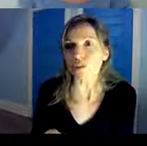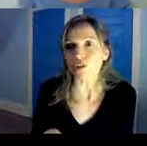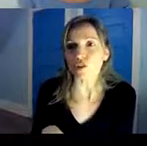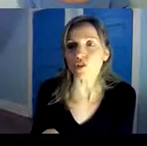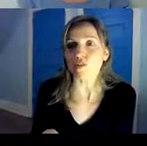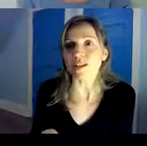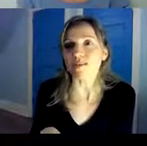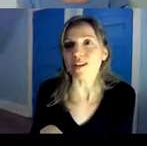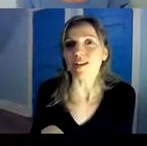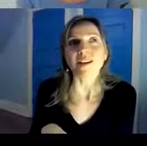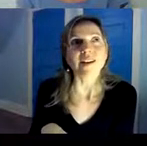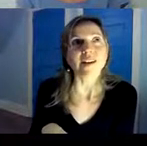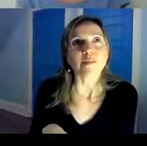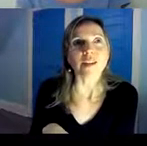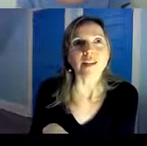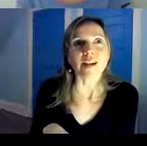to 2 years to determine